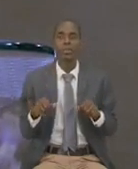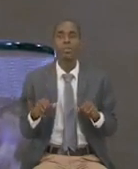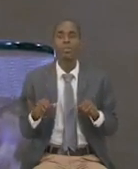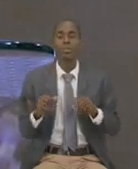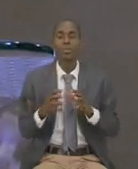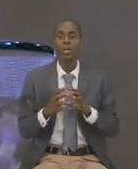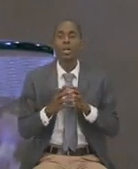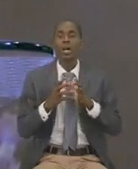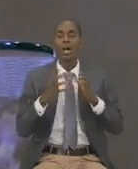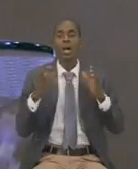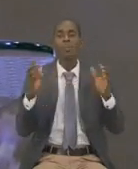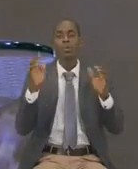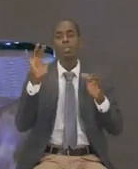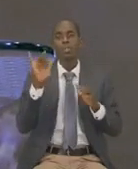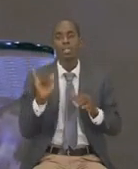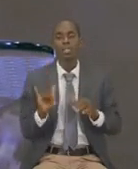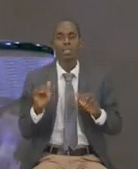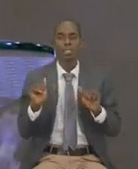able,